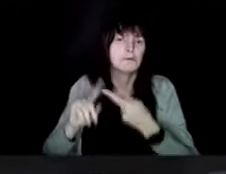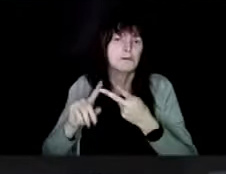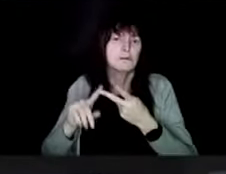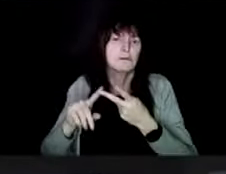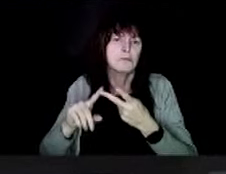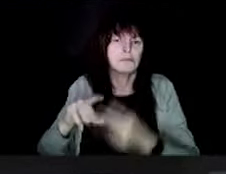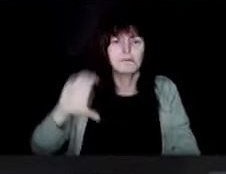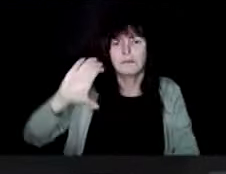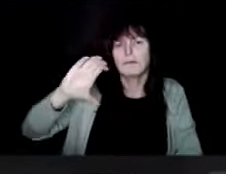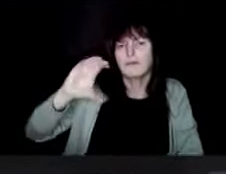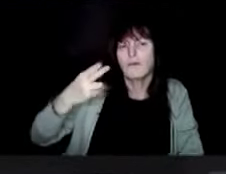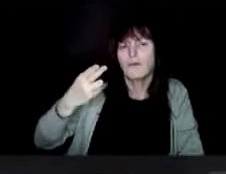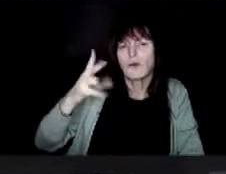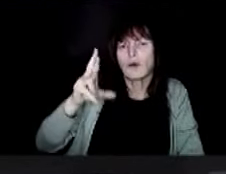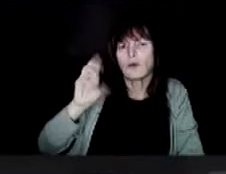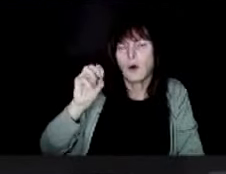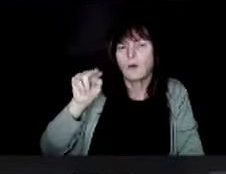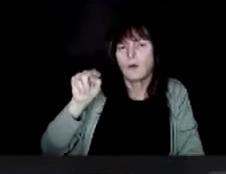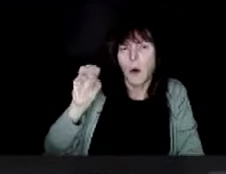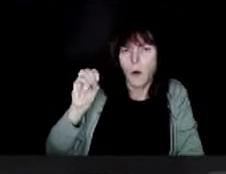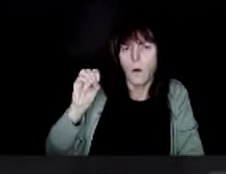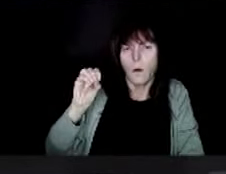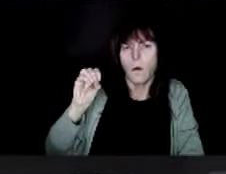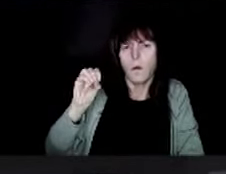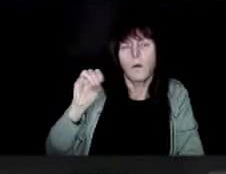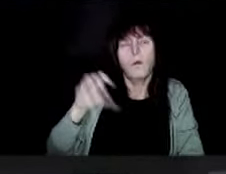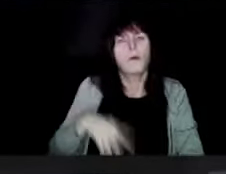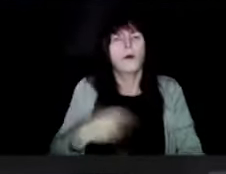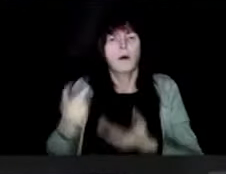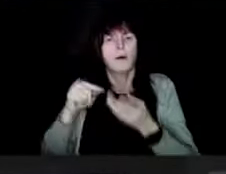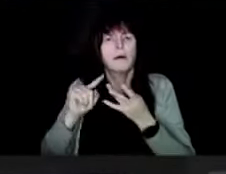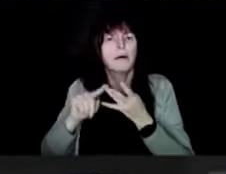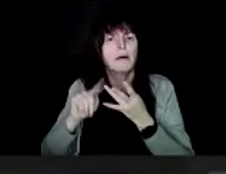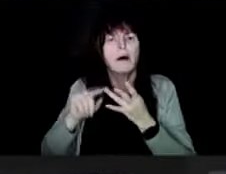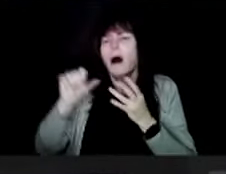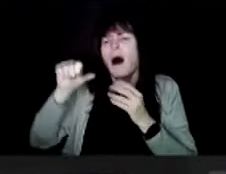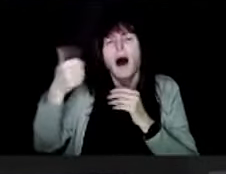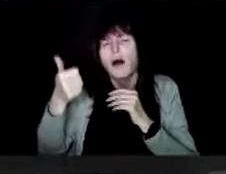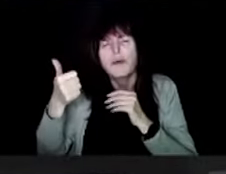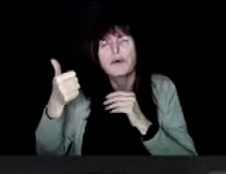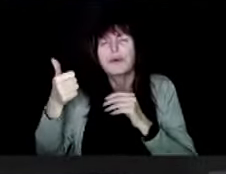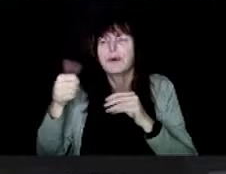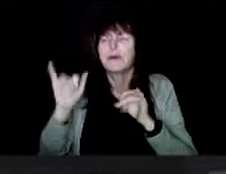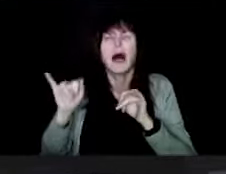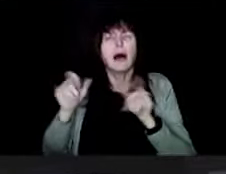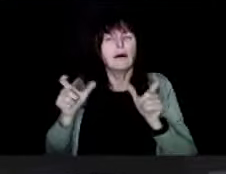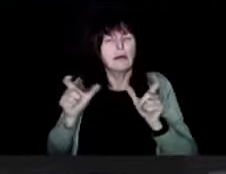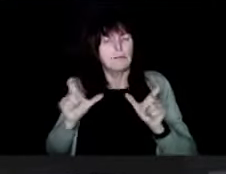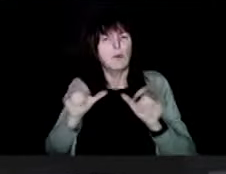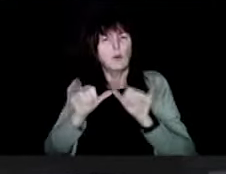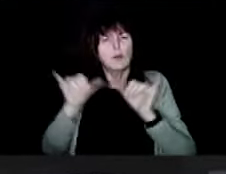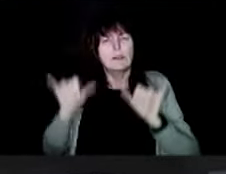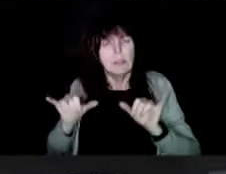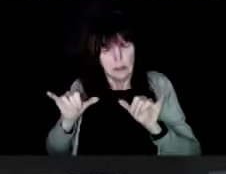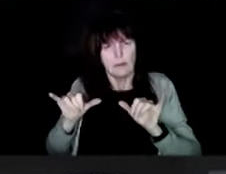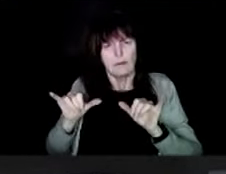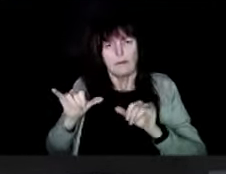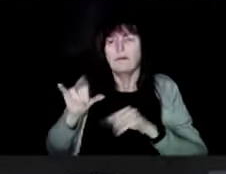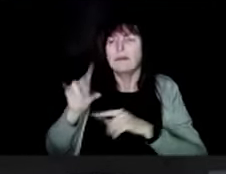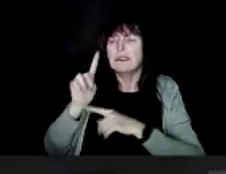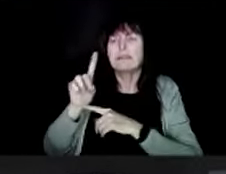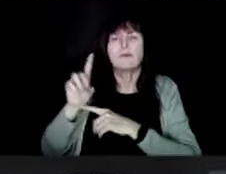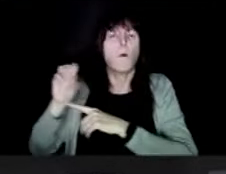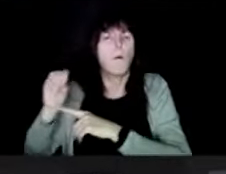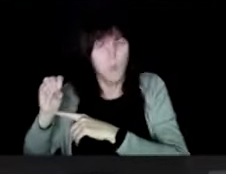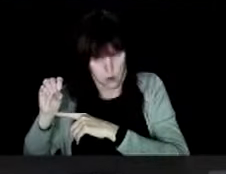Next question. From Colin DeMello at CTV News. Please go ahead. Hey, good afternoon, Dr. Moore. I